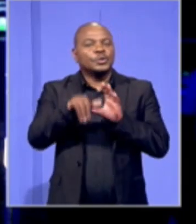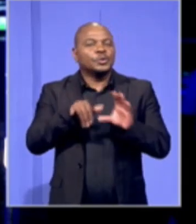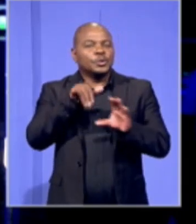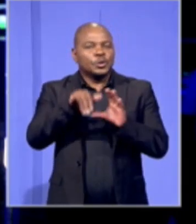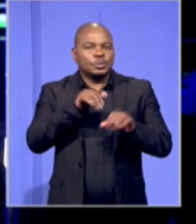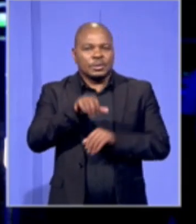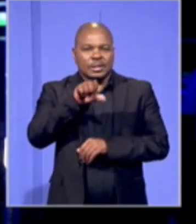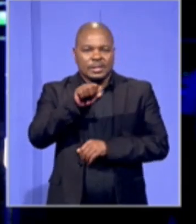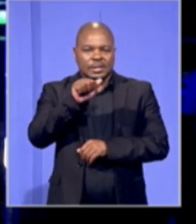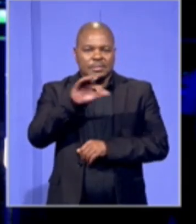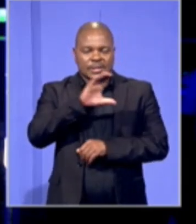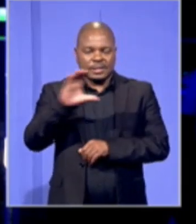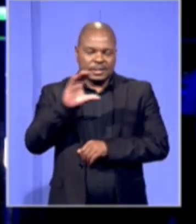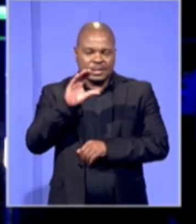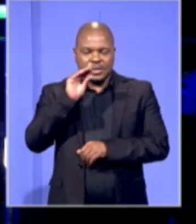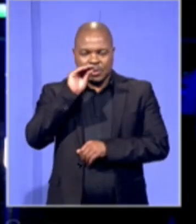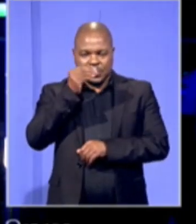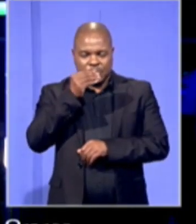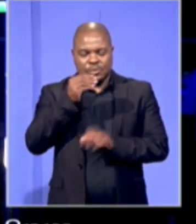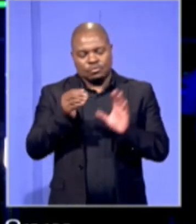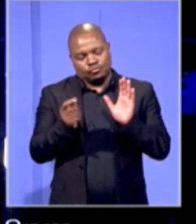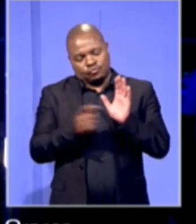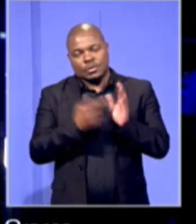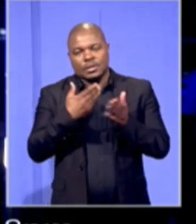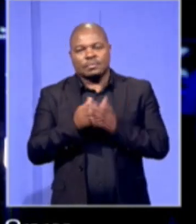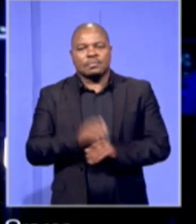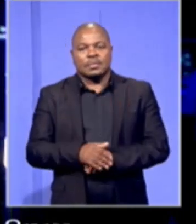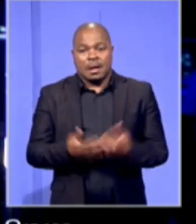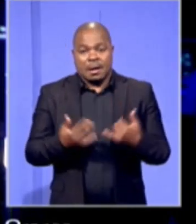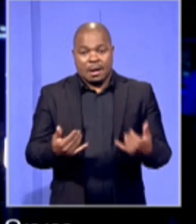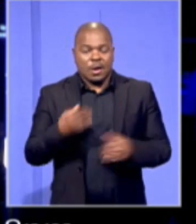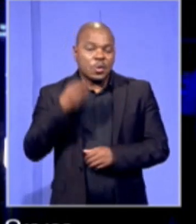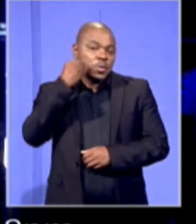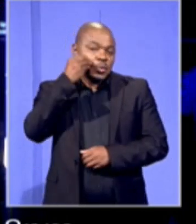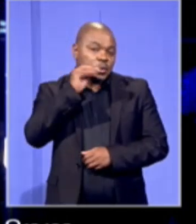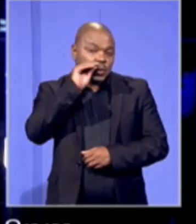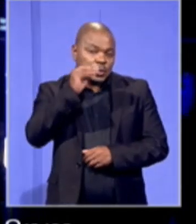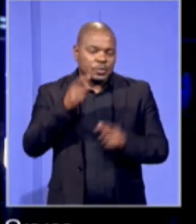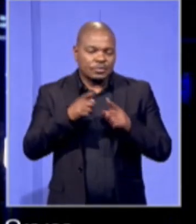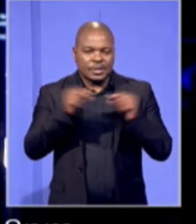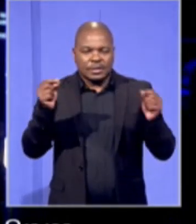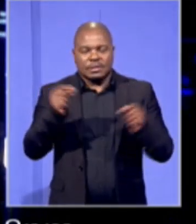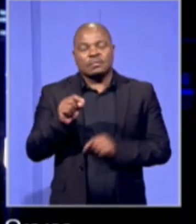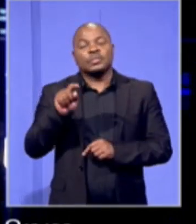SABC ditaba_dikgang. Khaso ena ditaba tsa Sesotho e fella mona